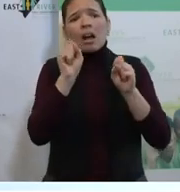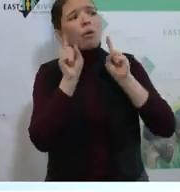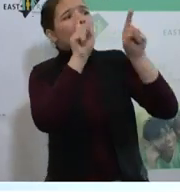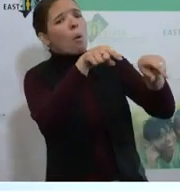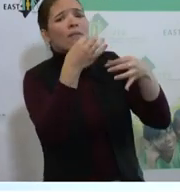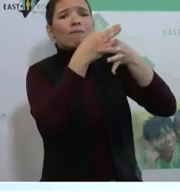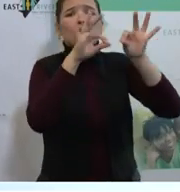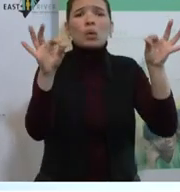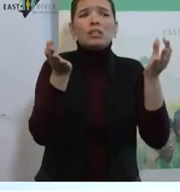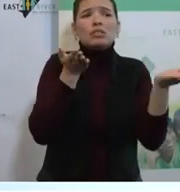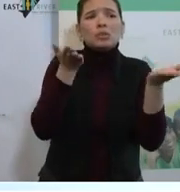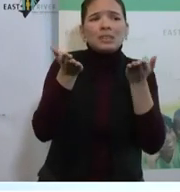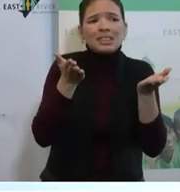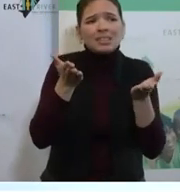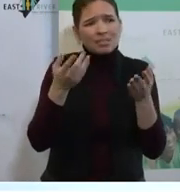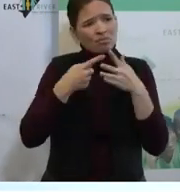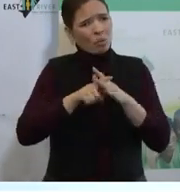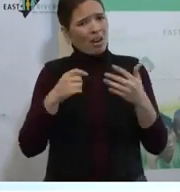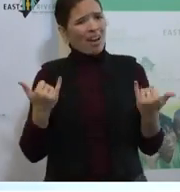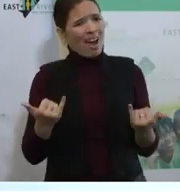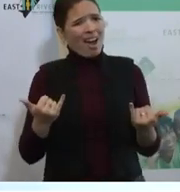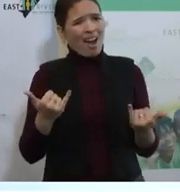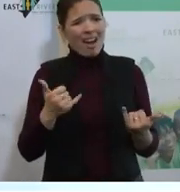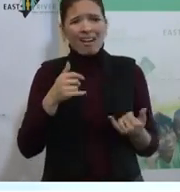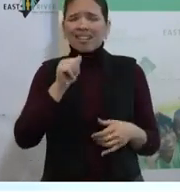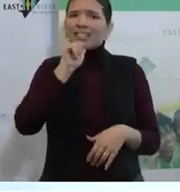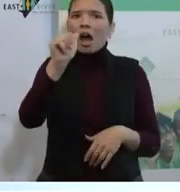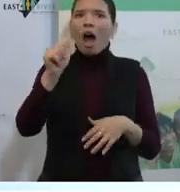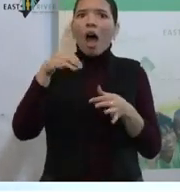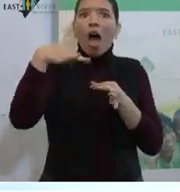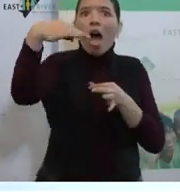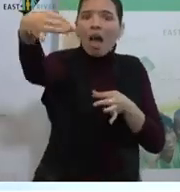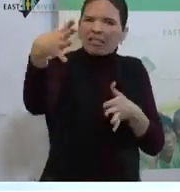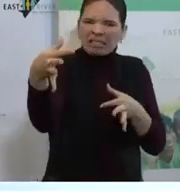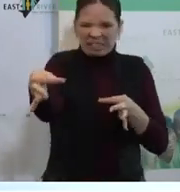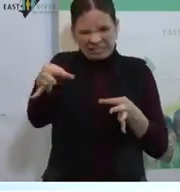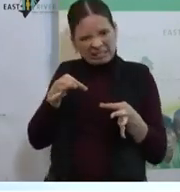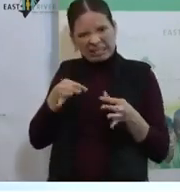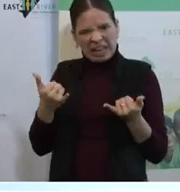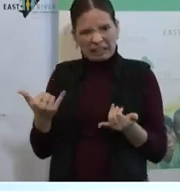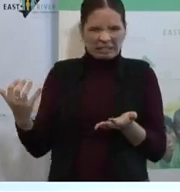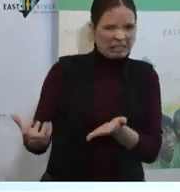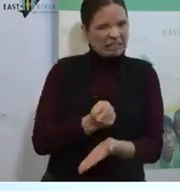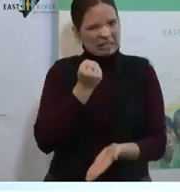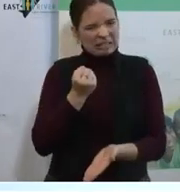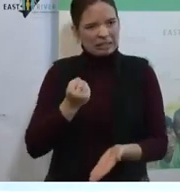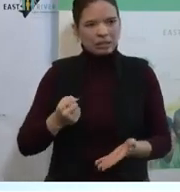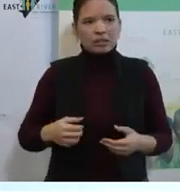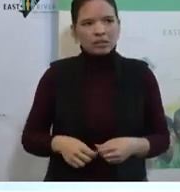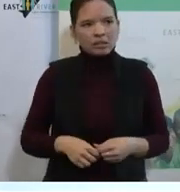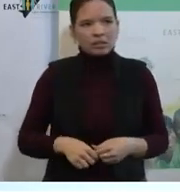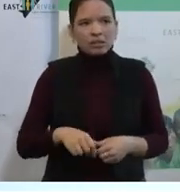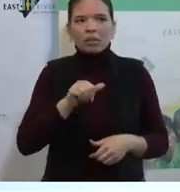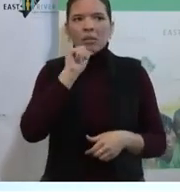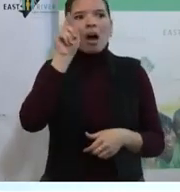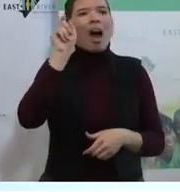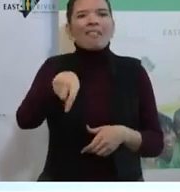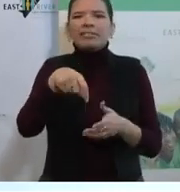your money, and you don't have to pay for somebody to prepare it, and you definitely don't have to pay